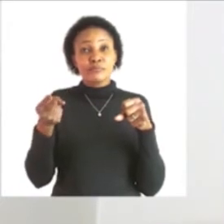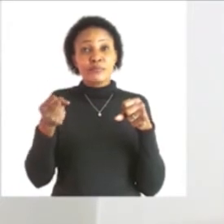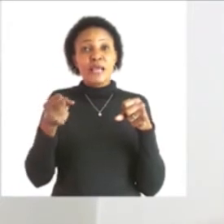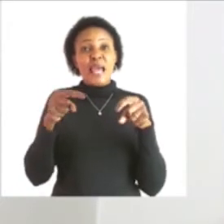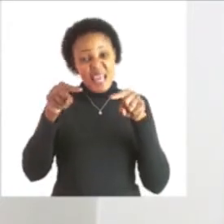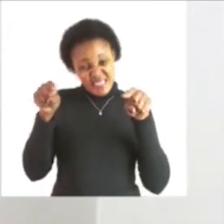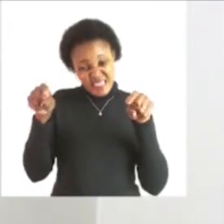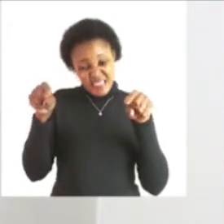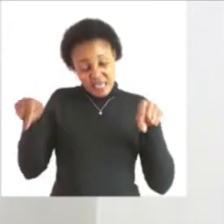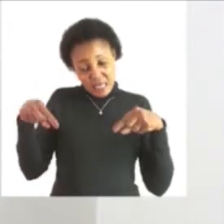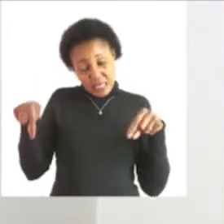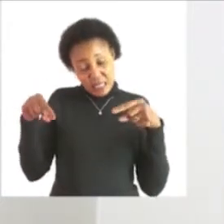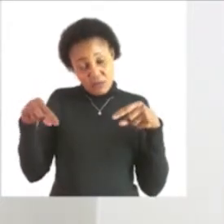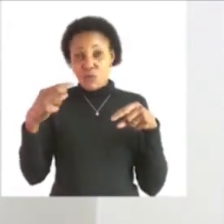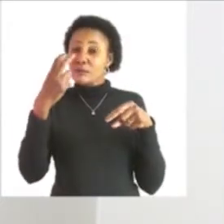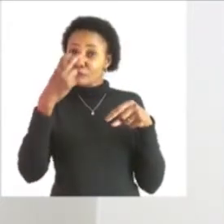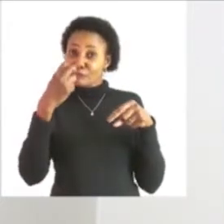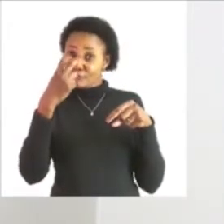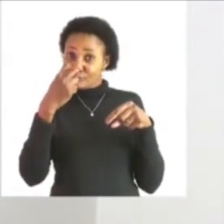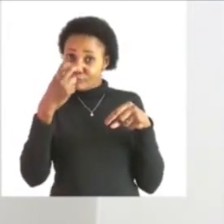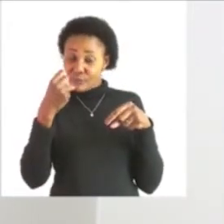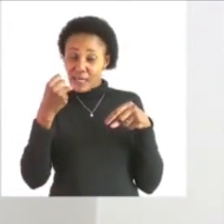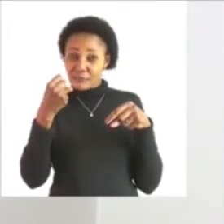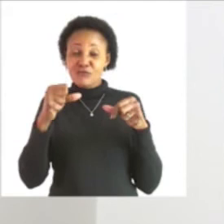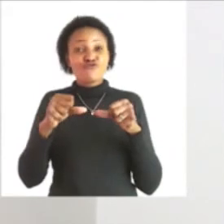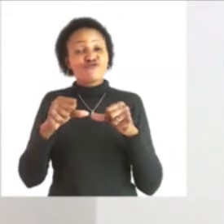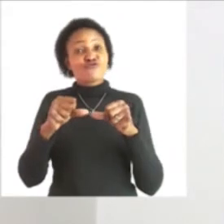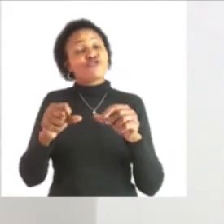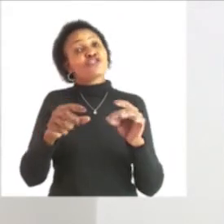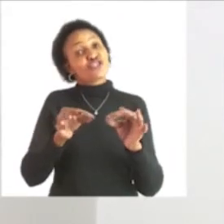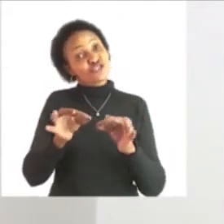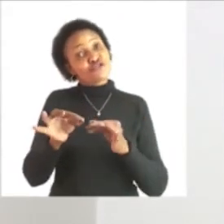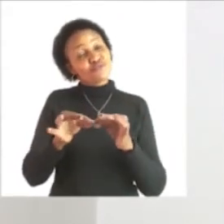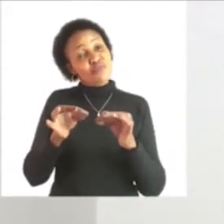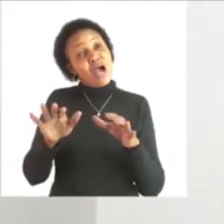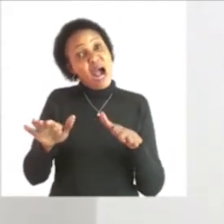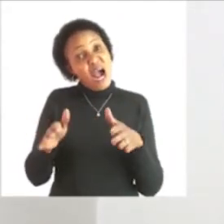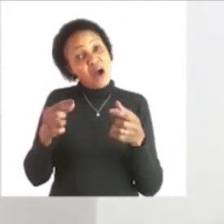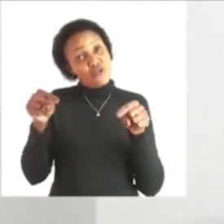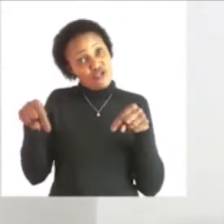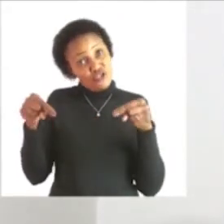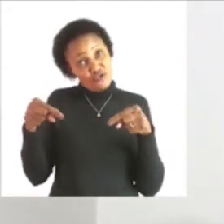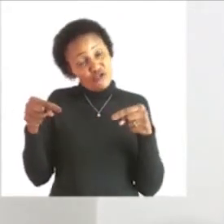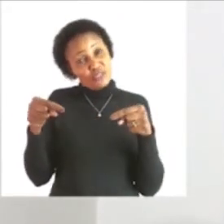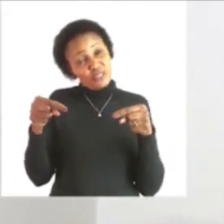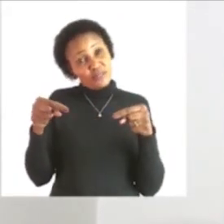black. And it's still describing how these wheels look